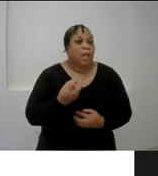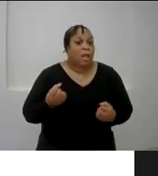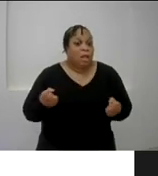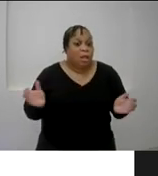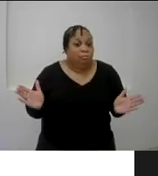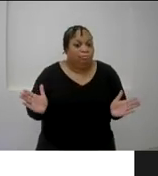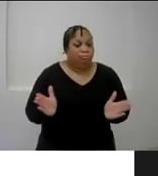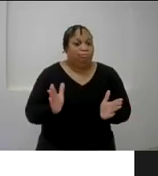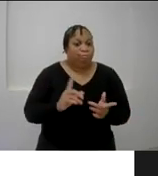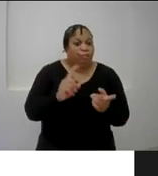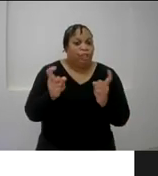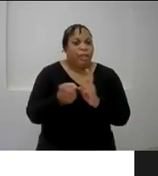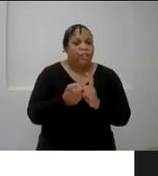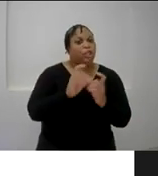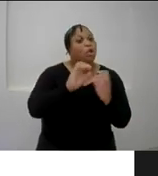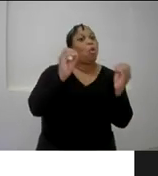an organizational level.